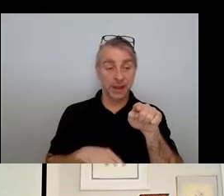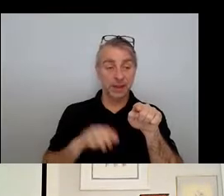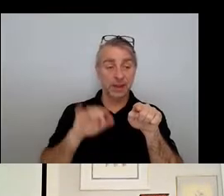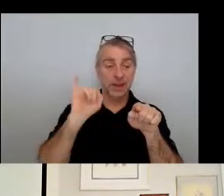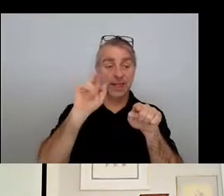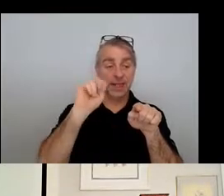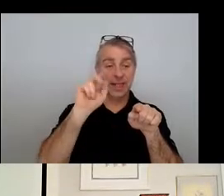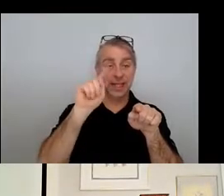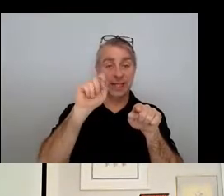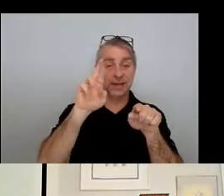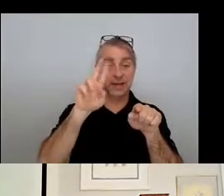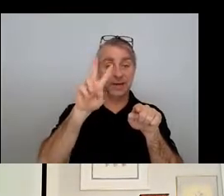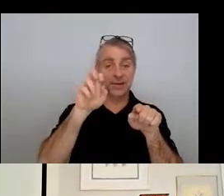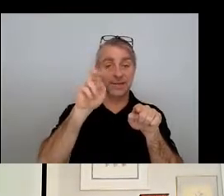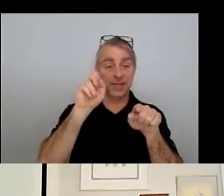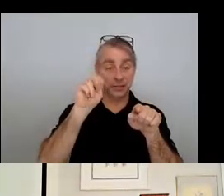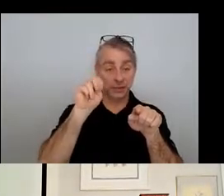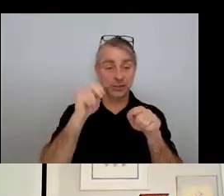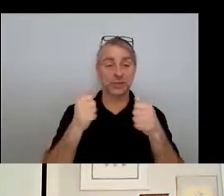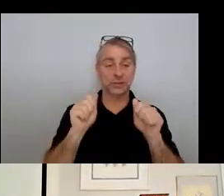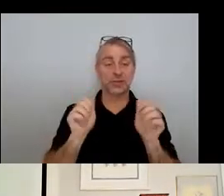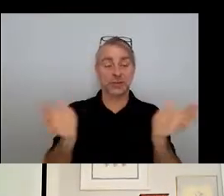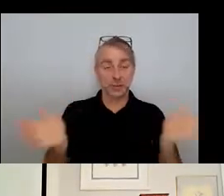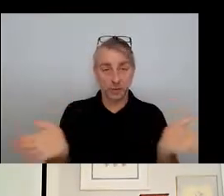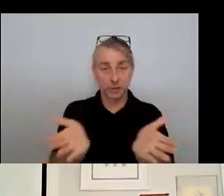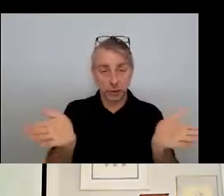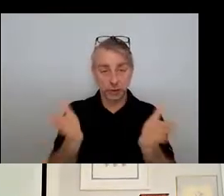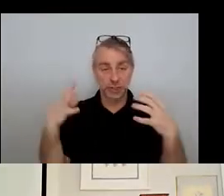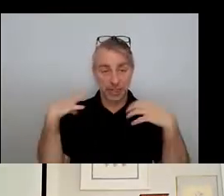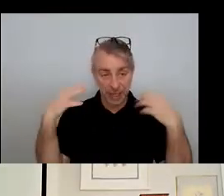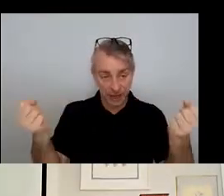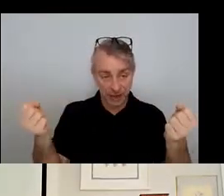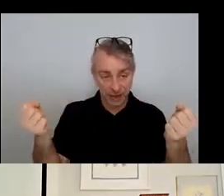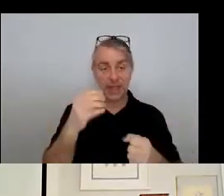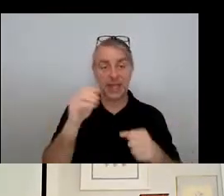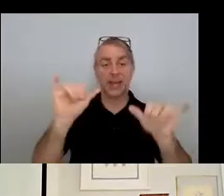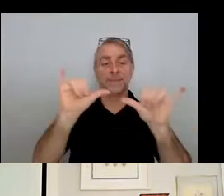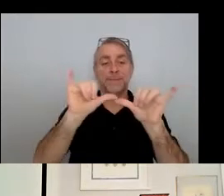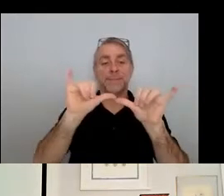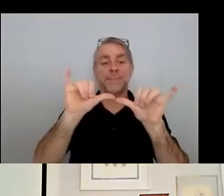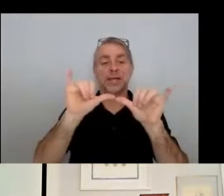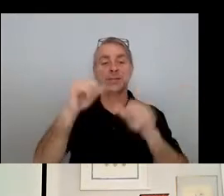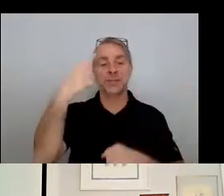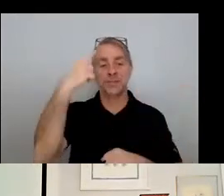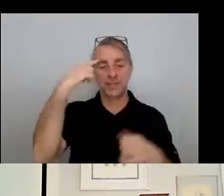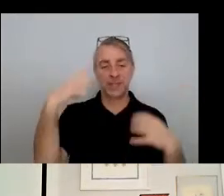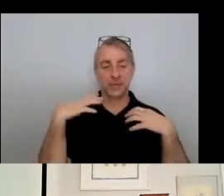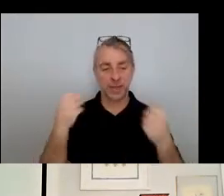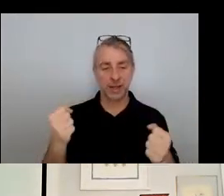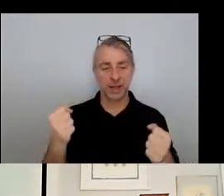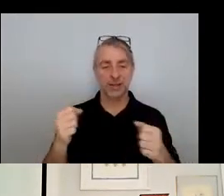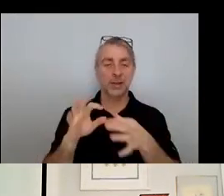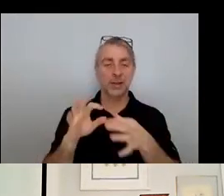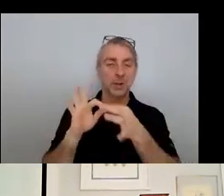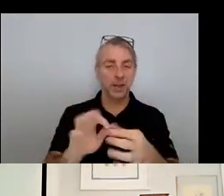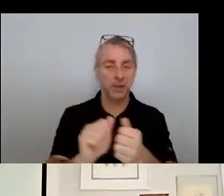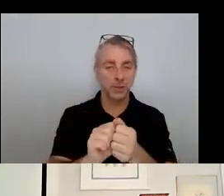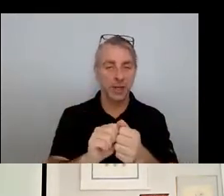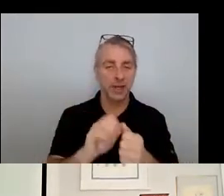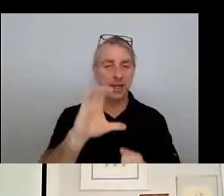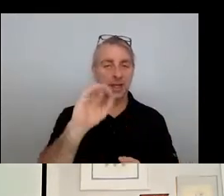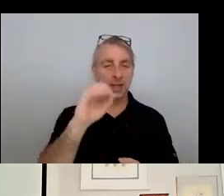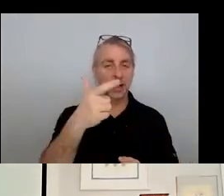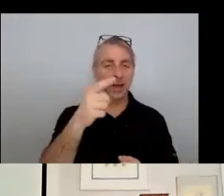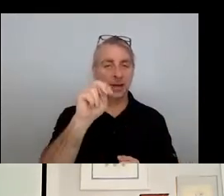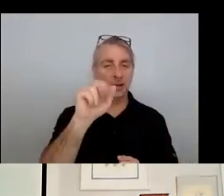interventions that are aimed at promotion of health and that are measuring mental health and cognitive development. And within that cell, we